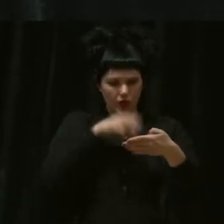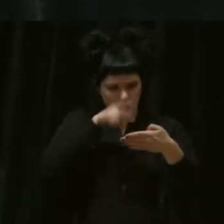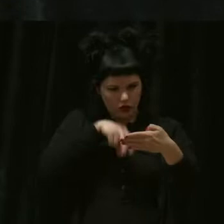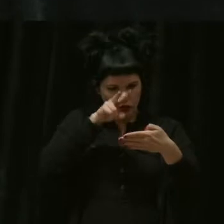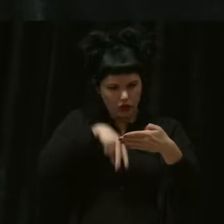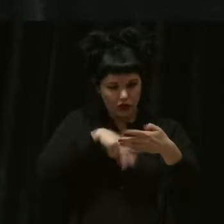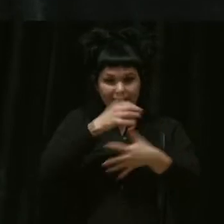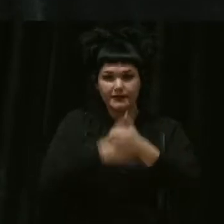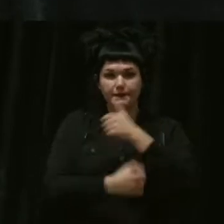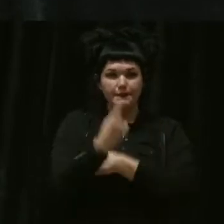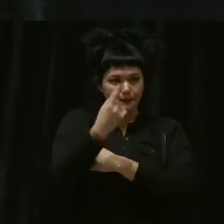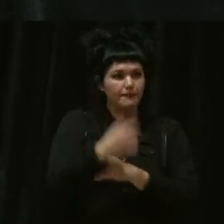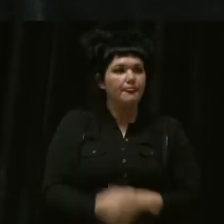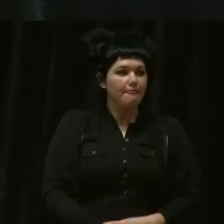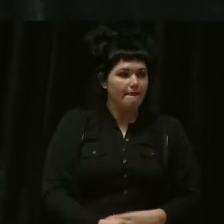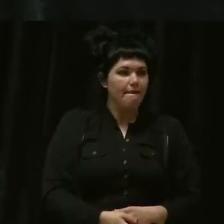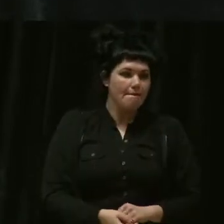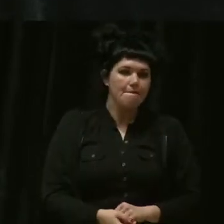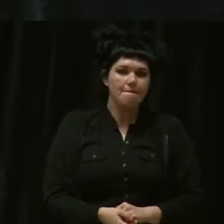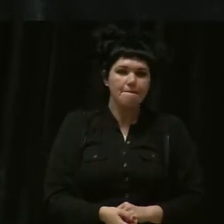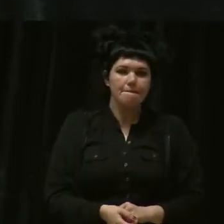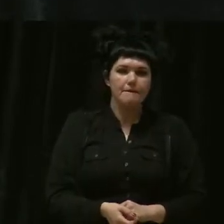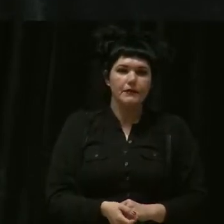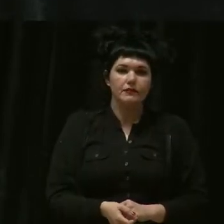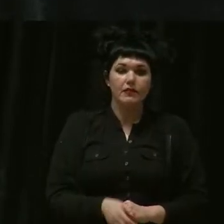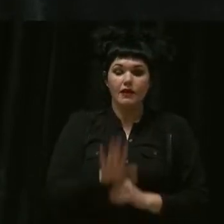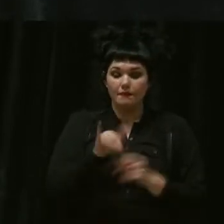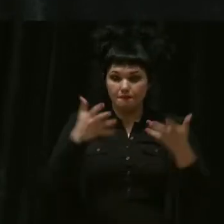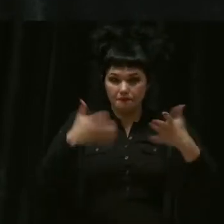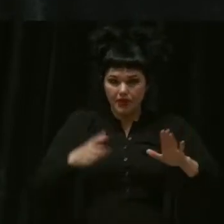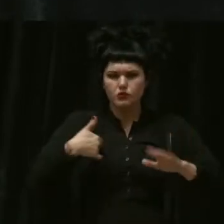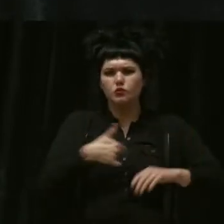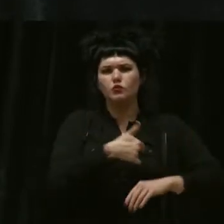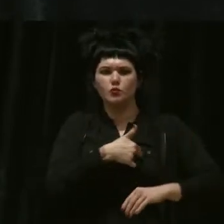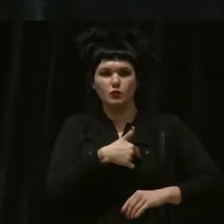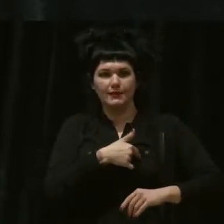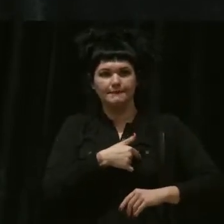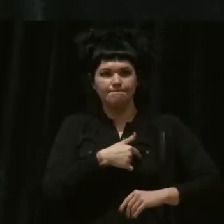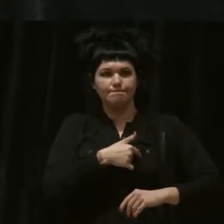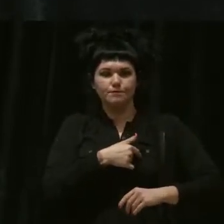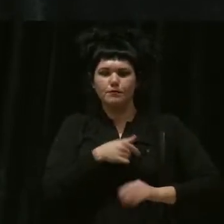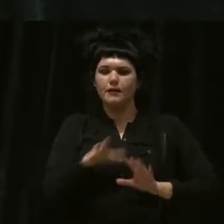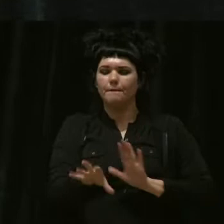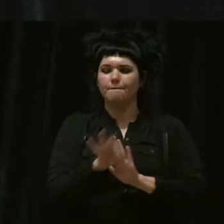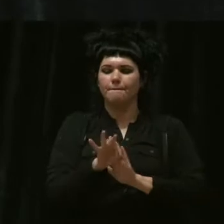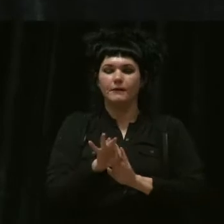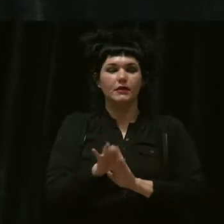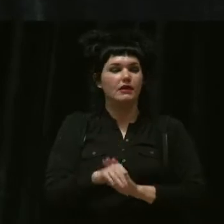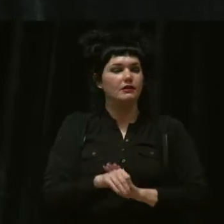those. We then came up with basically the top five